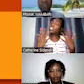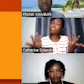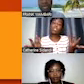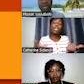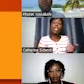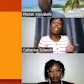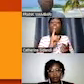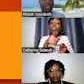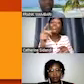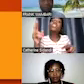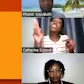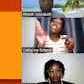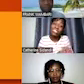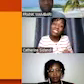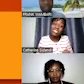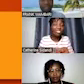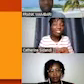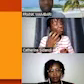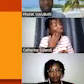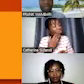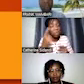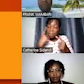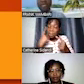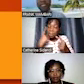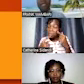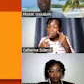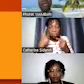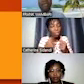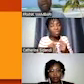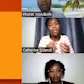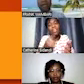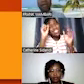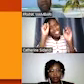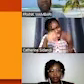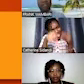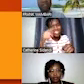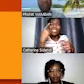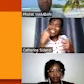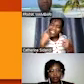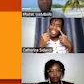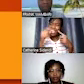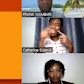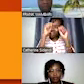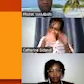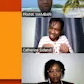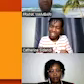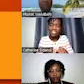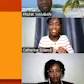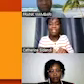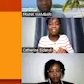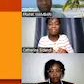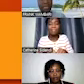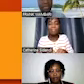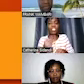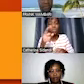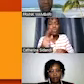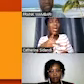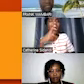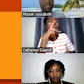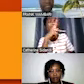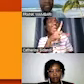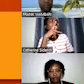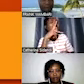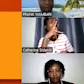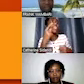grumble, complain. Yes, you may cry, you may have the time for mourning and shouting and all that kind of thing,